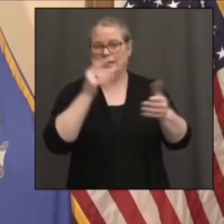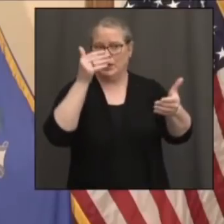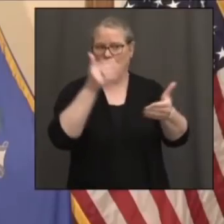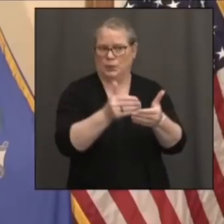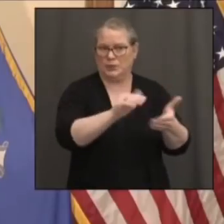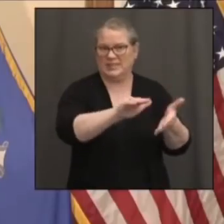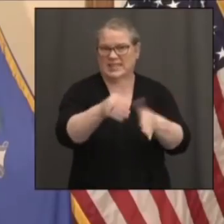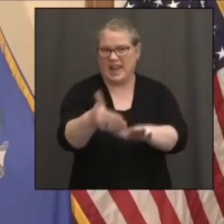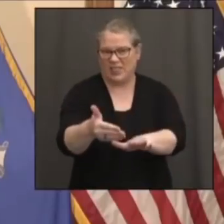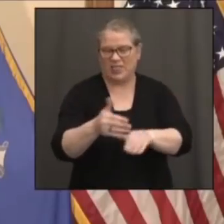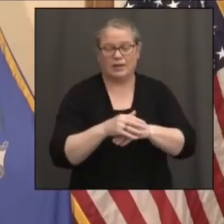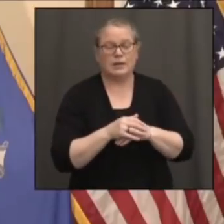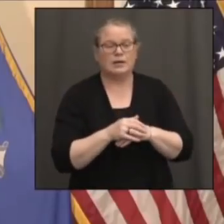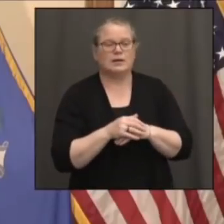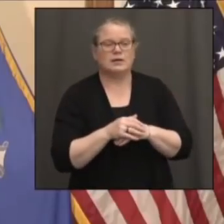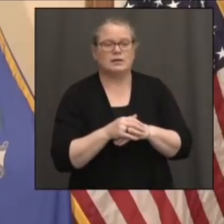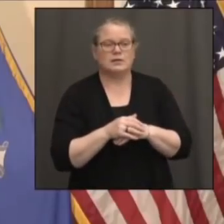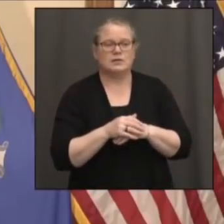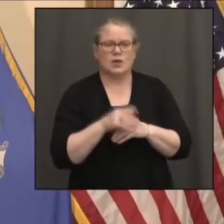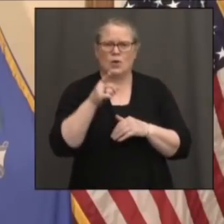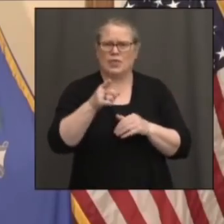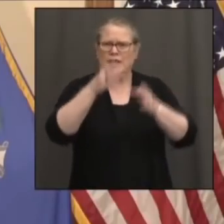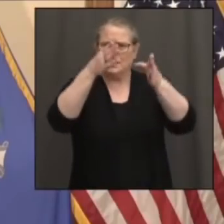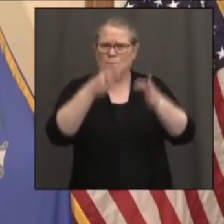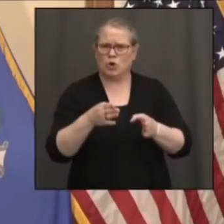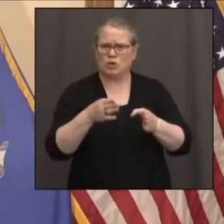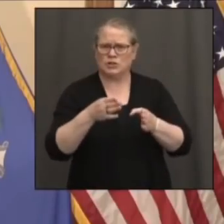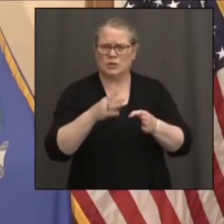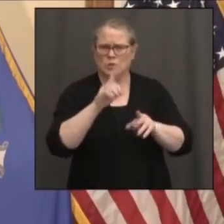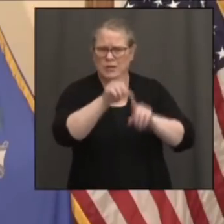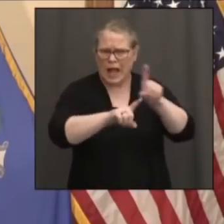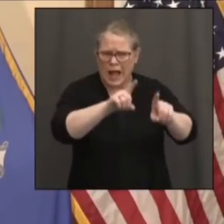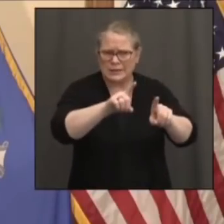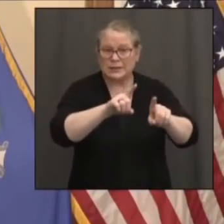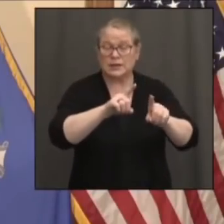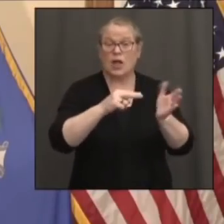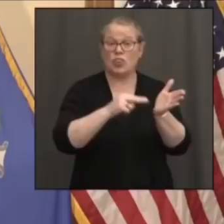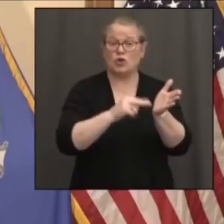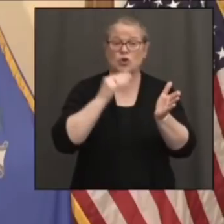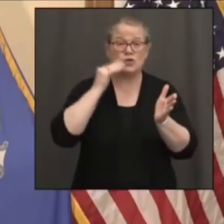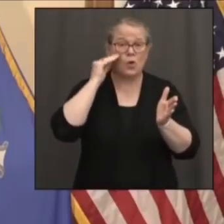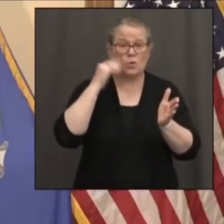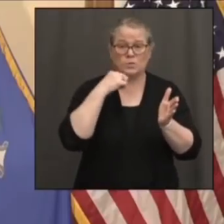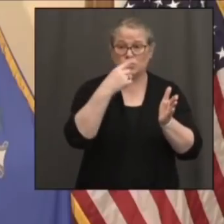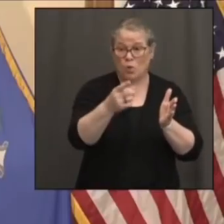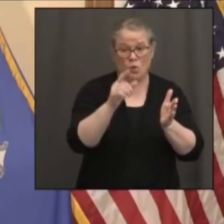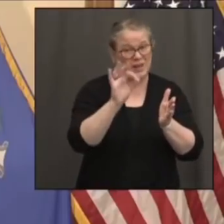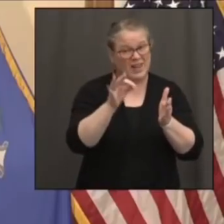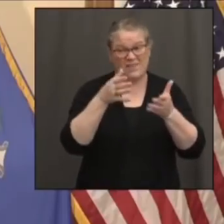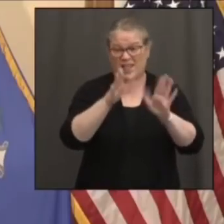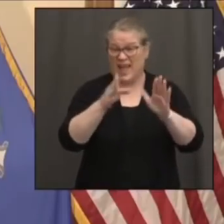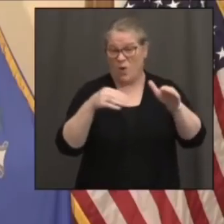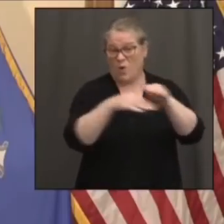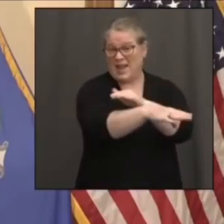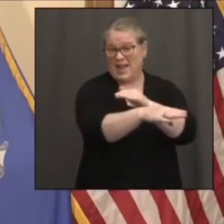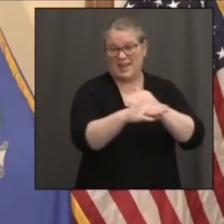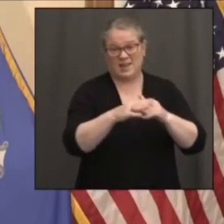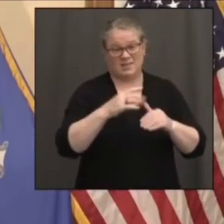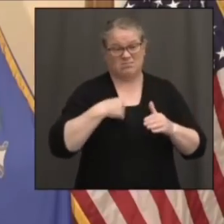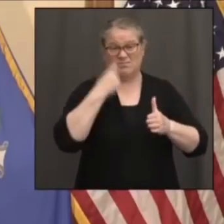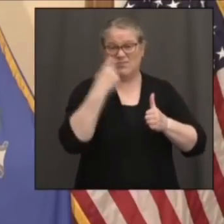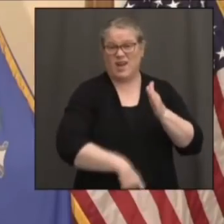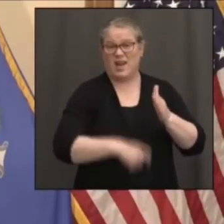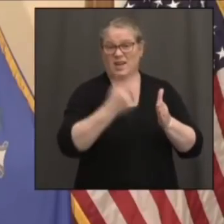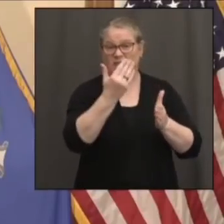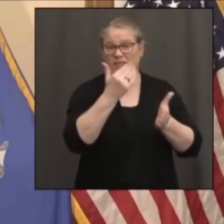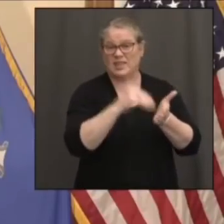questioning, they were told there'd be a $15,000 fine if this nursing home violated that